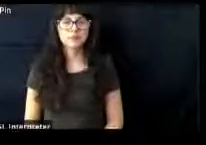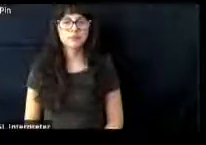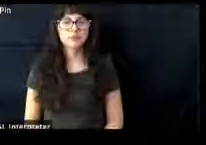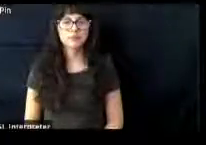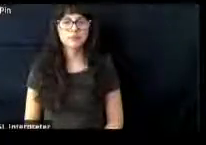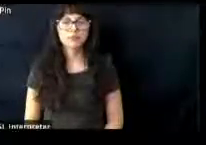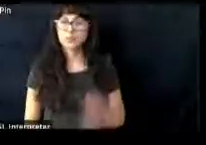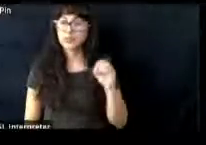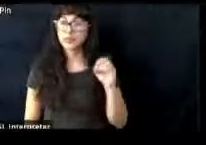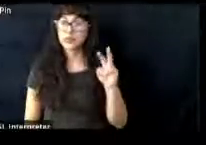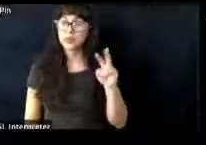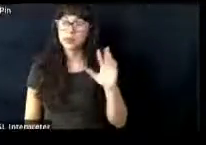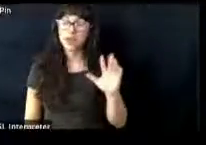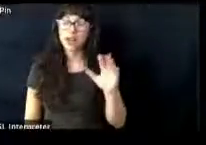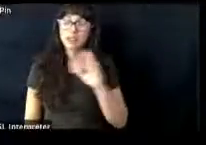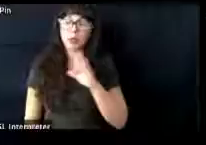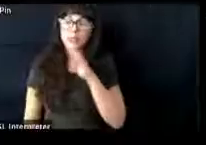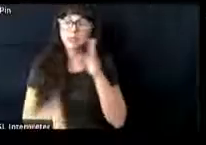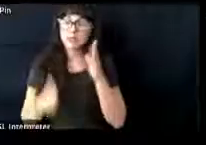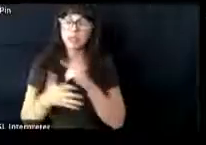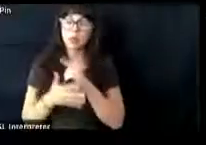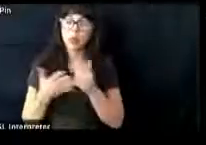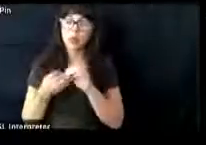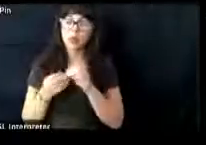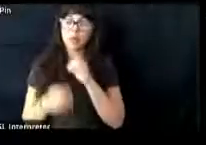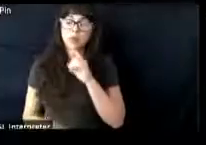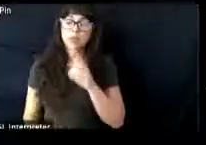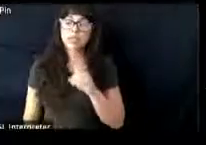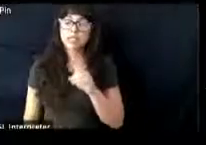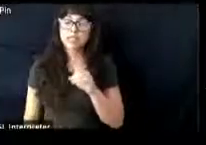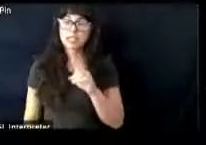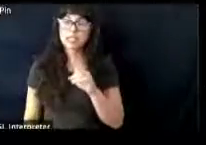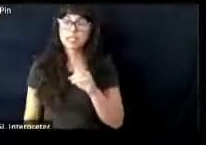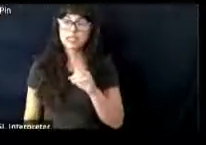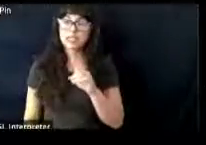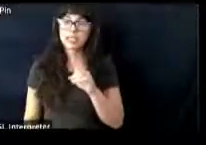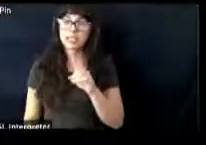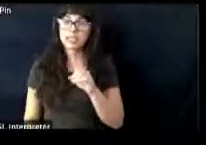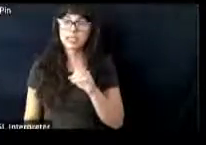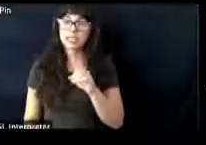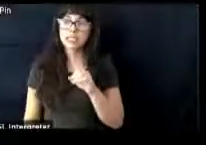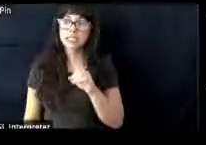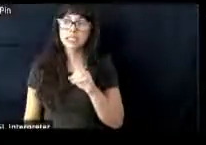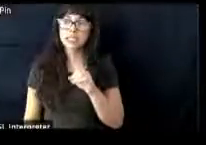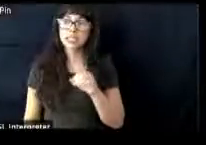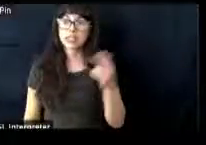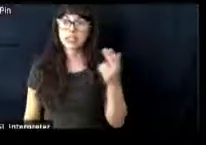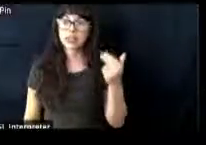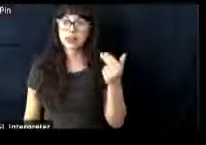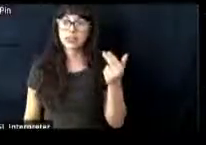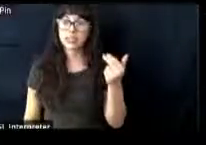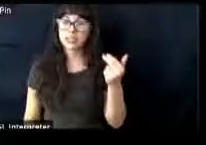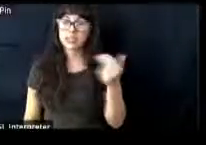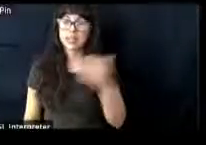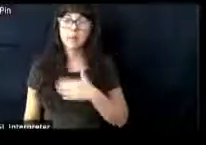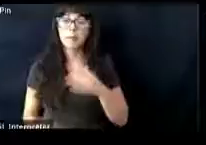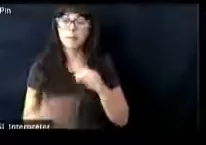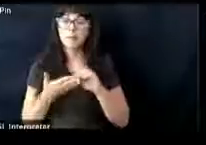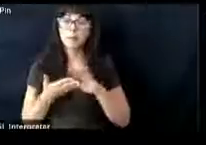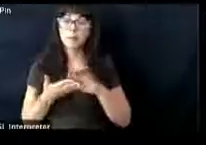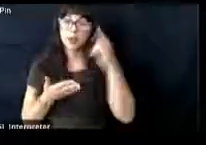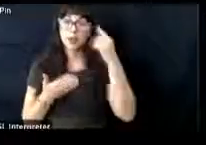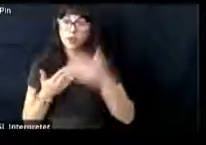(025), your speaker order number will be number 13. If you'll please make note of that for